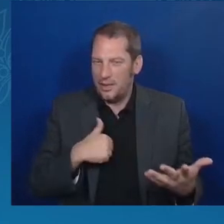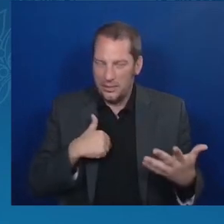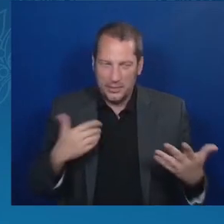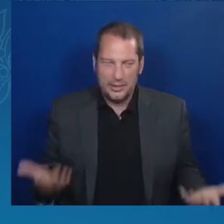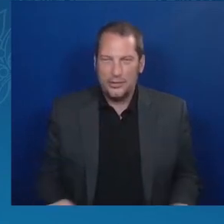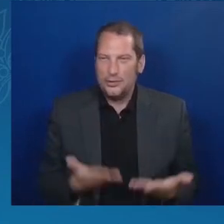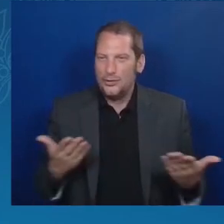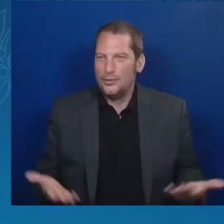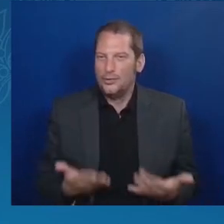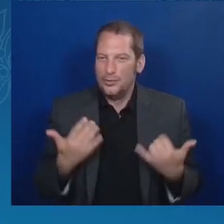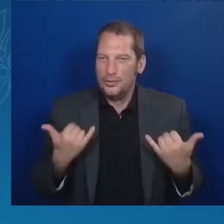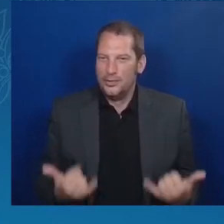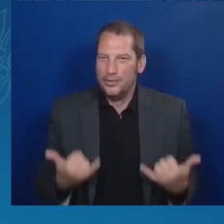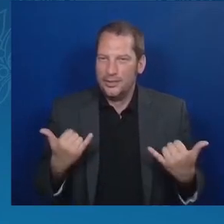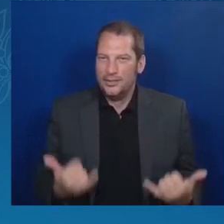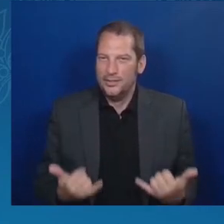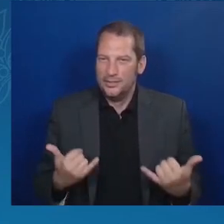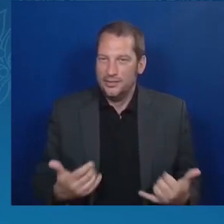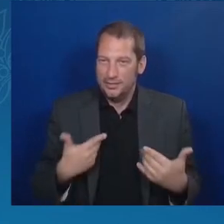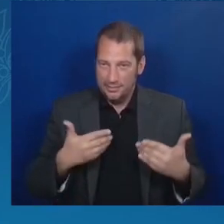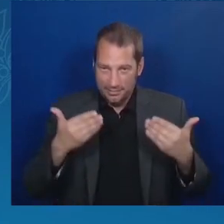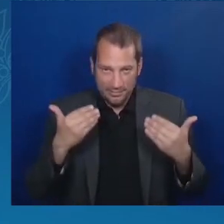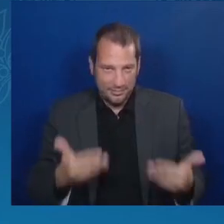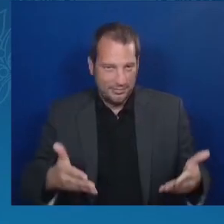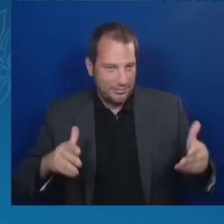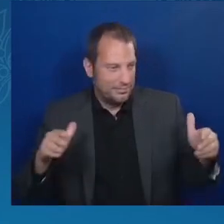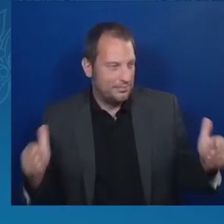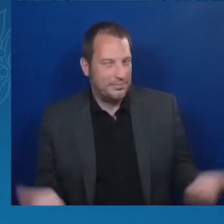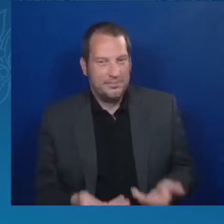vice president camela